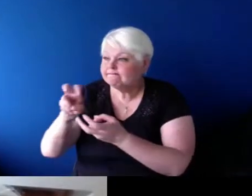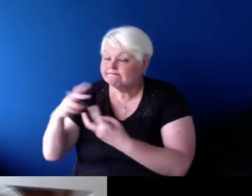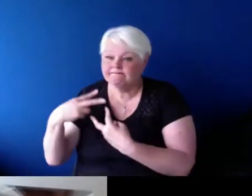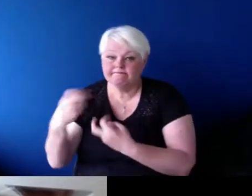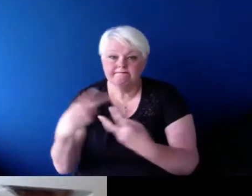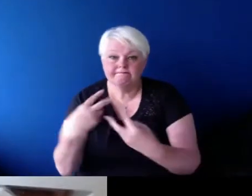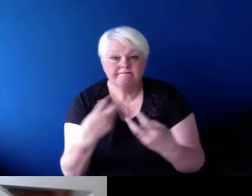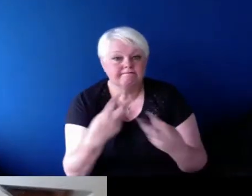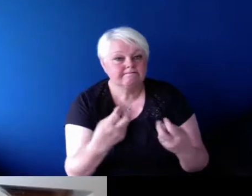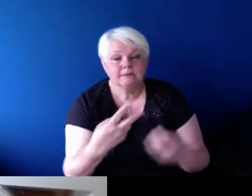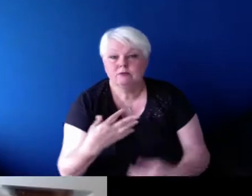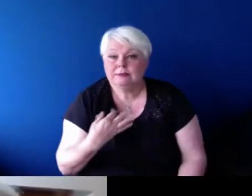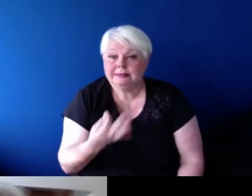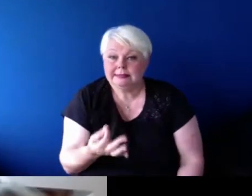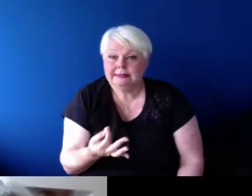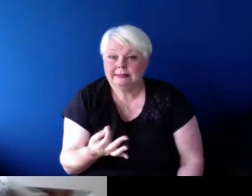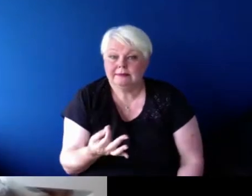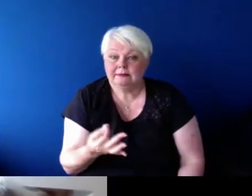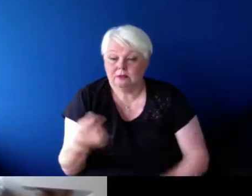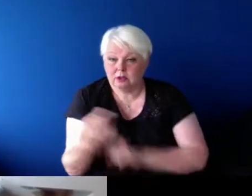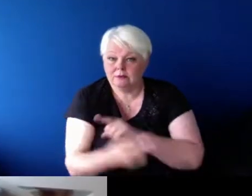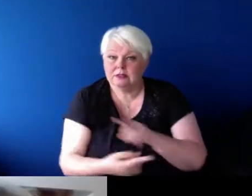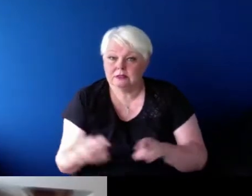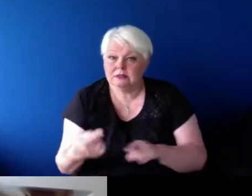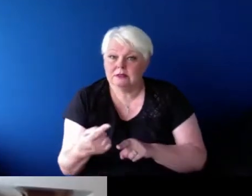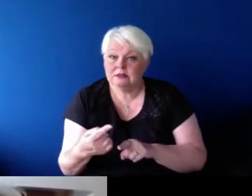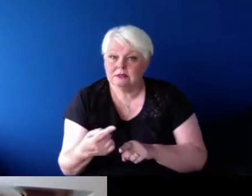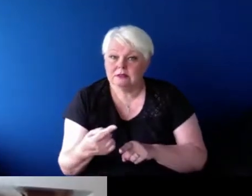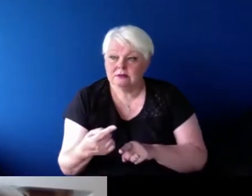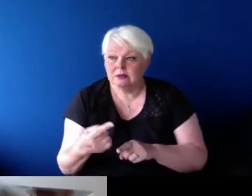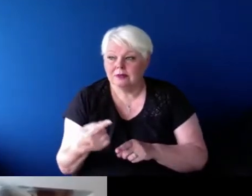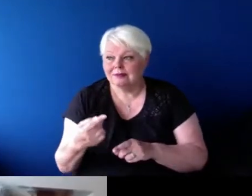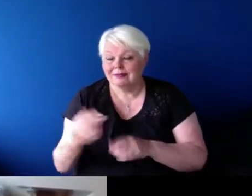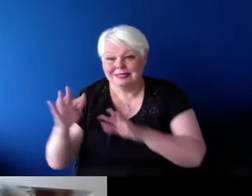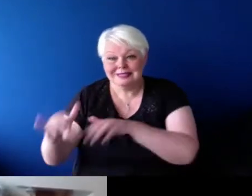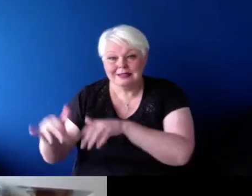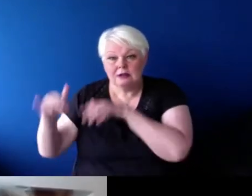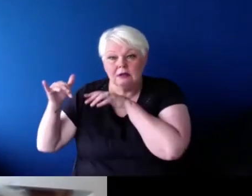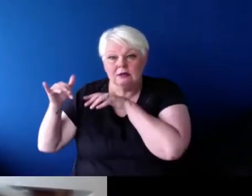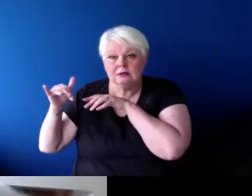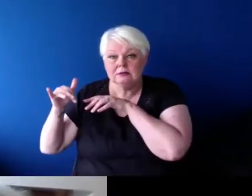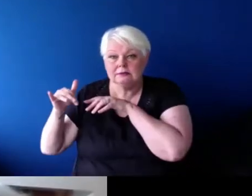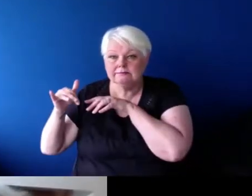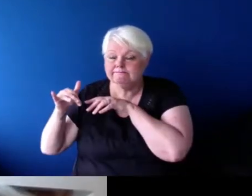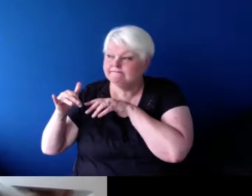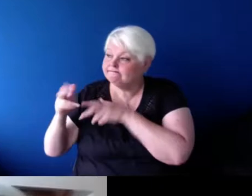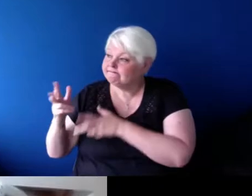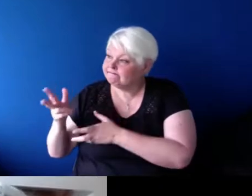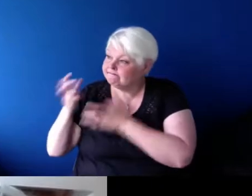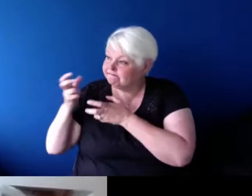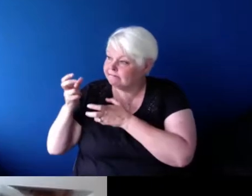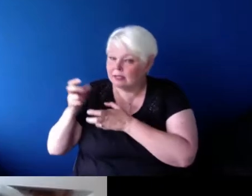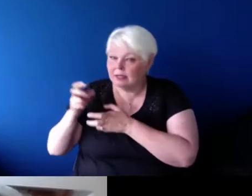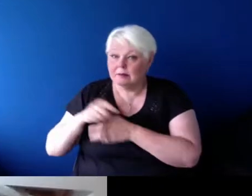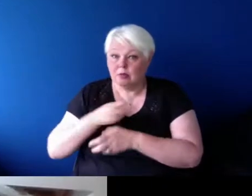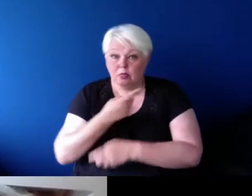everybody that is a representative at the conference will have listened to their synods and to their people, but in the end they will vote.